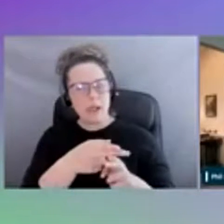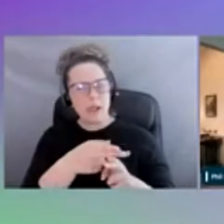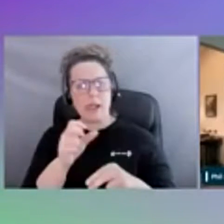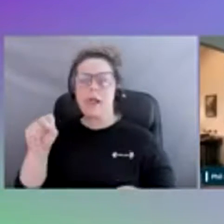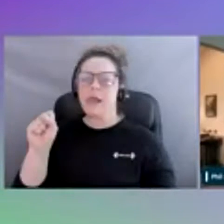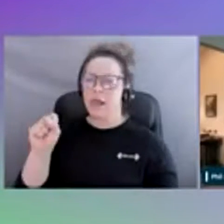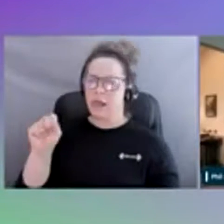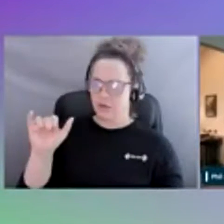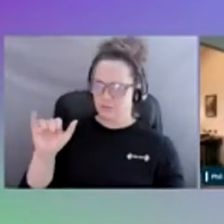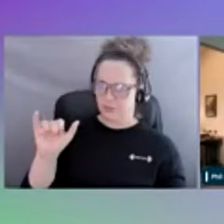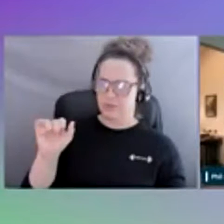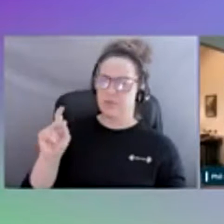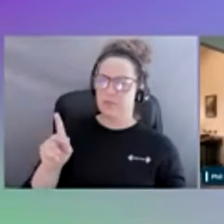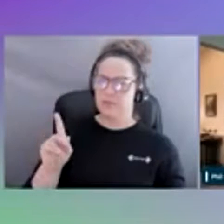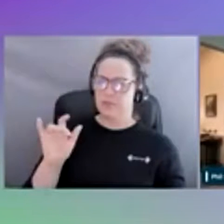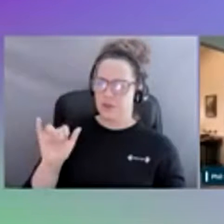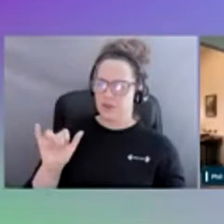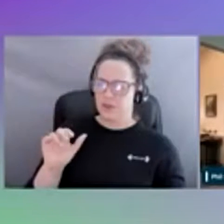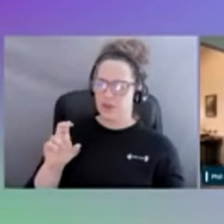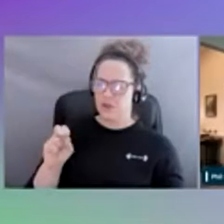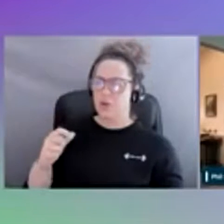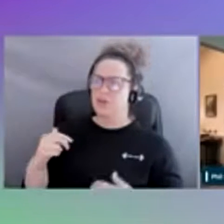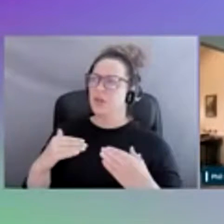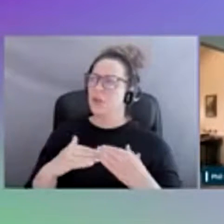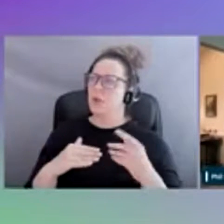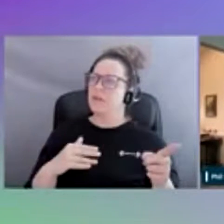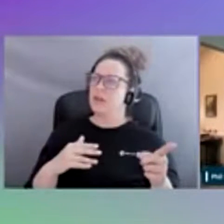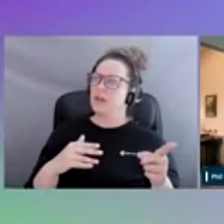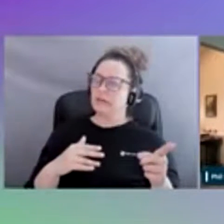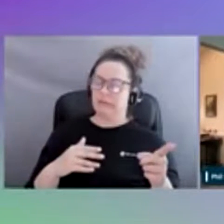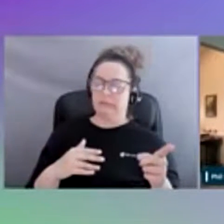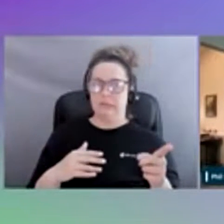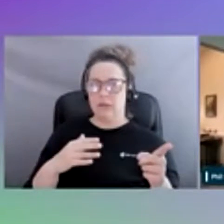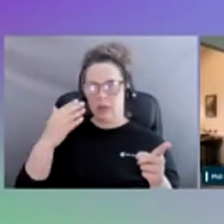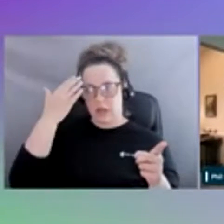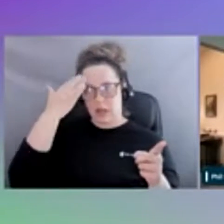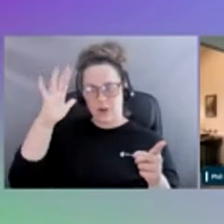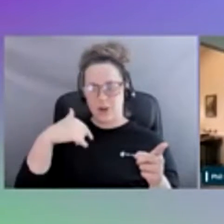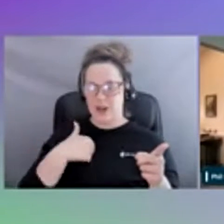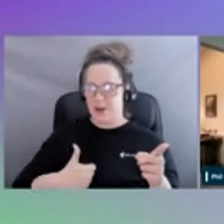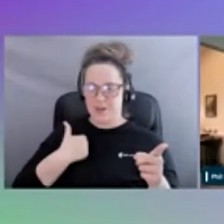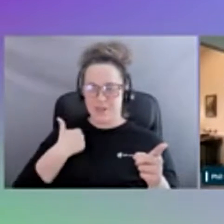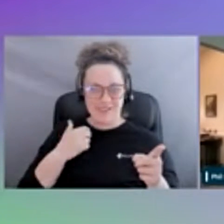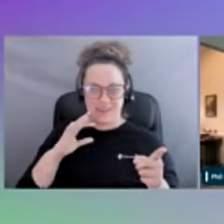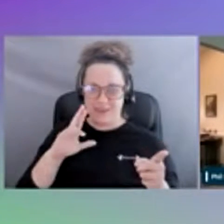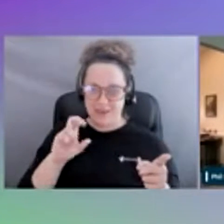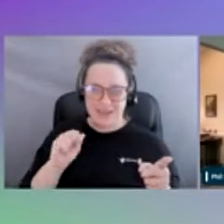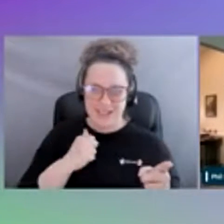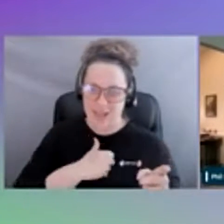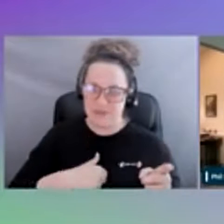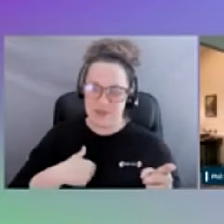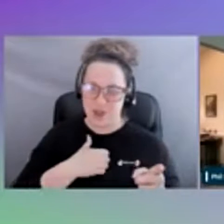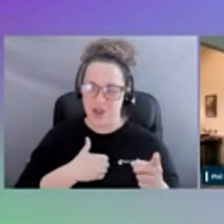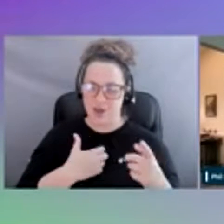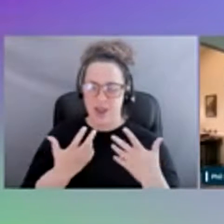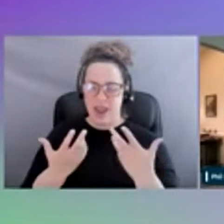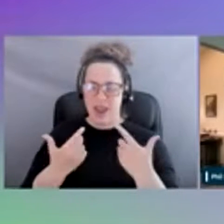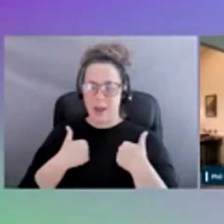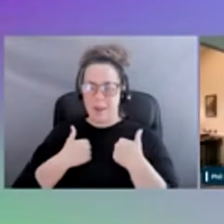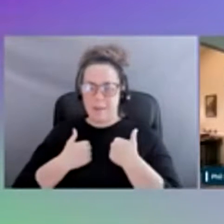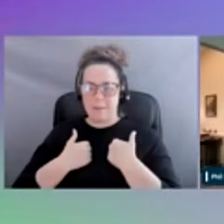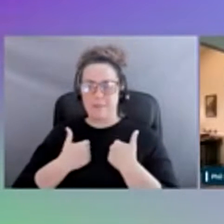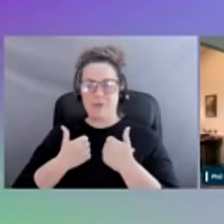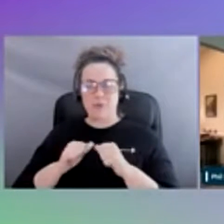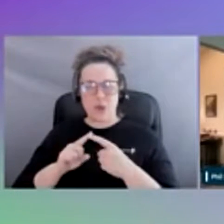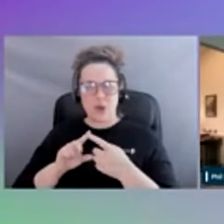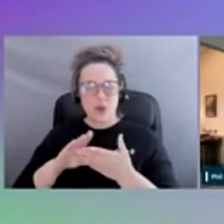about. Yeah. Is there a US equivalent? Or I don't know because I don't live in the US. I'm sorry. I'm